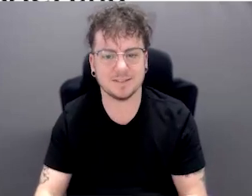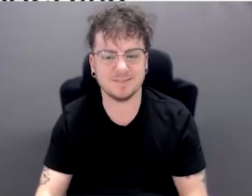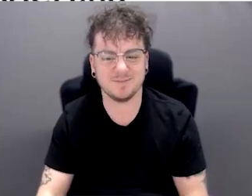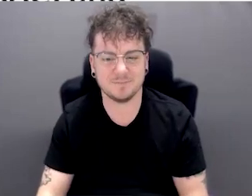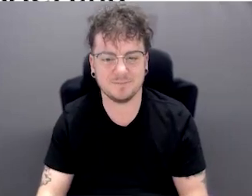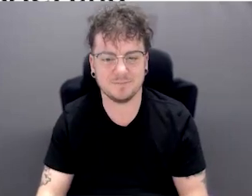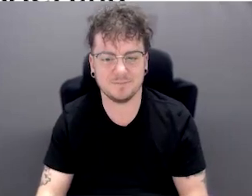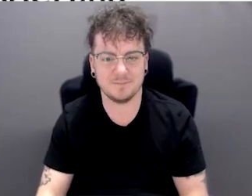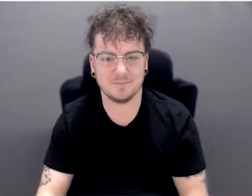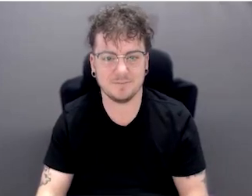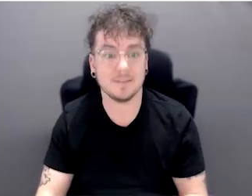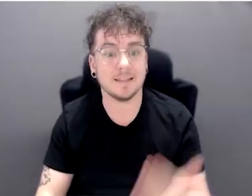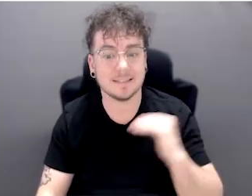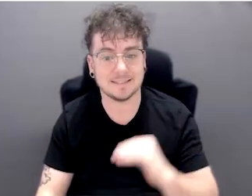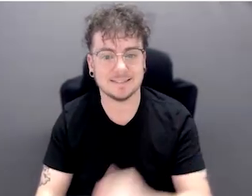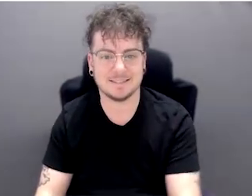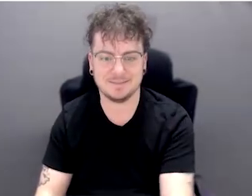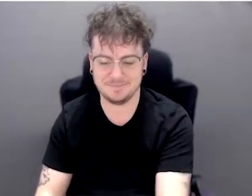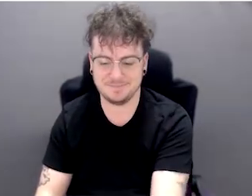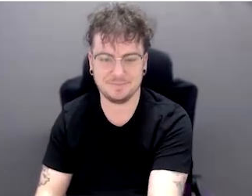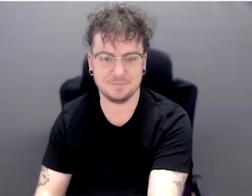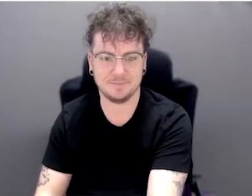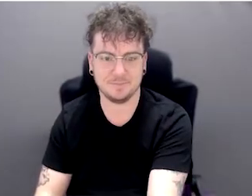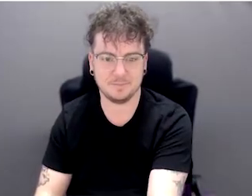Next slide, please.